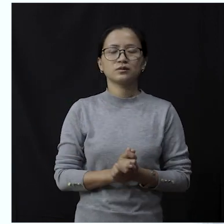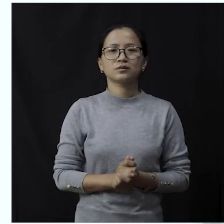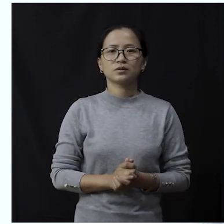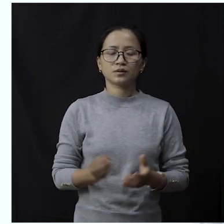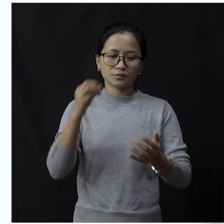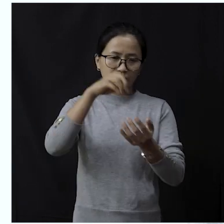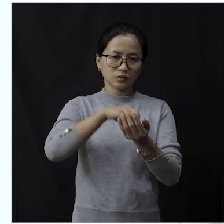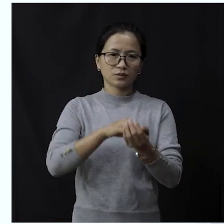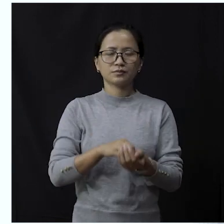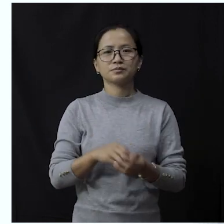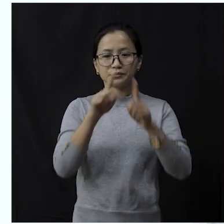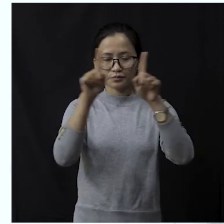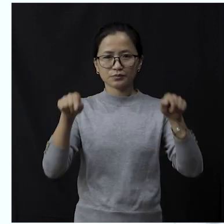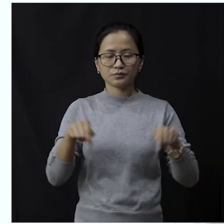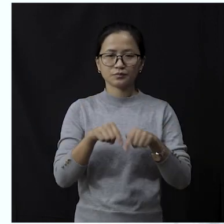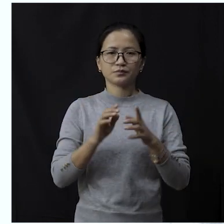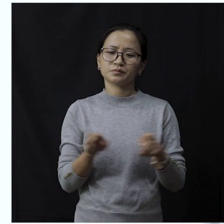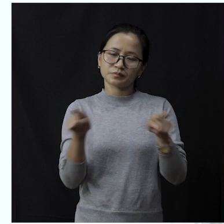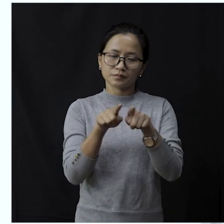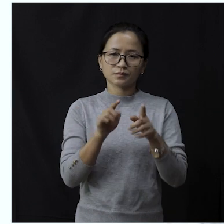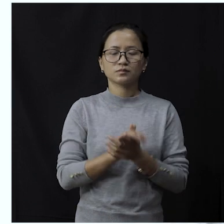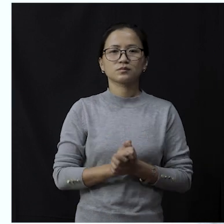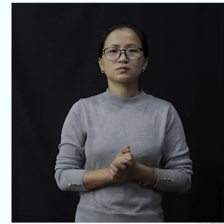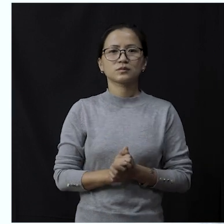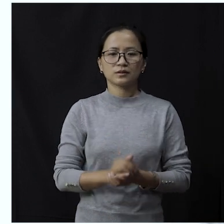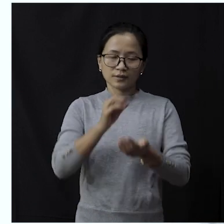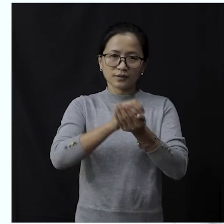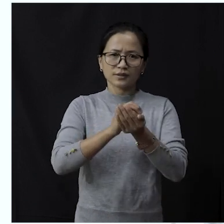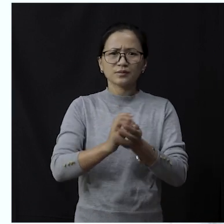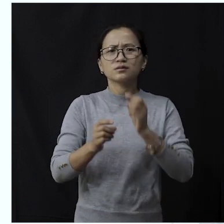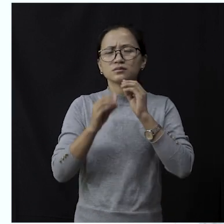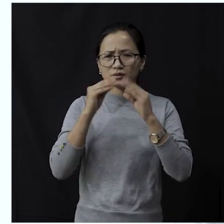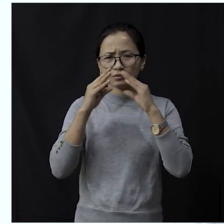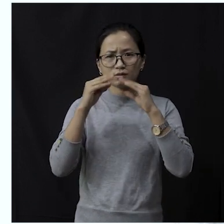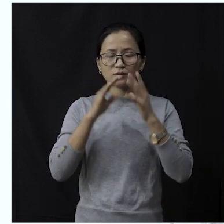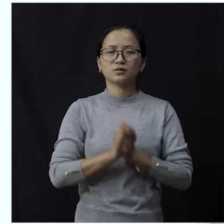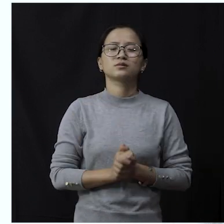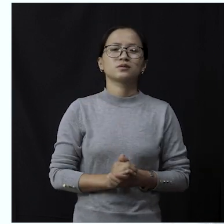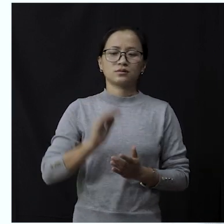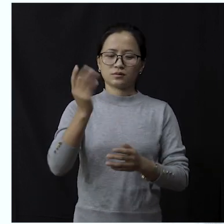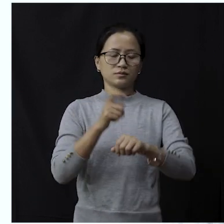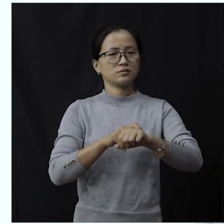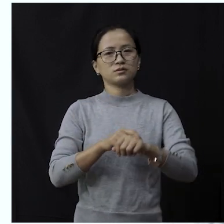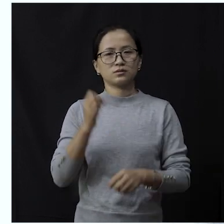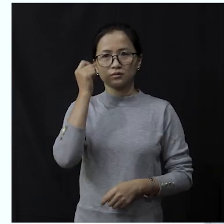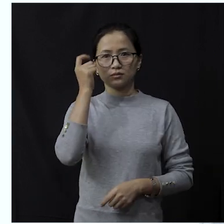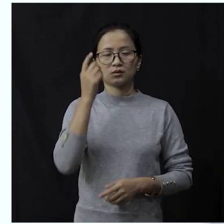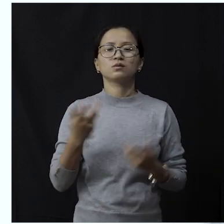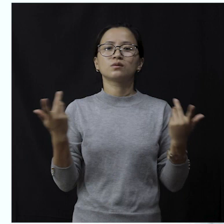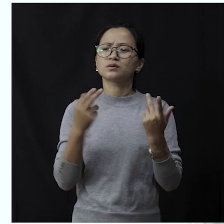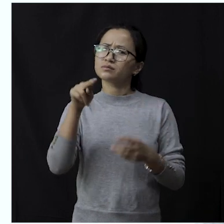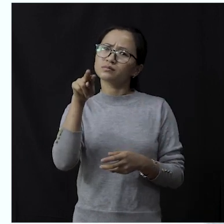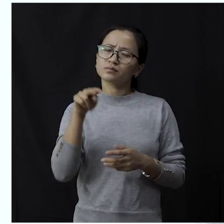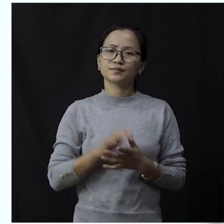Today I've put some pictures along with the new words too, because even if I keep explaining, sometimes you may not understand what they mean.